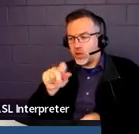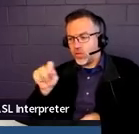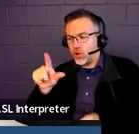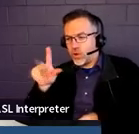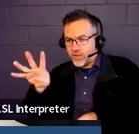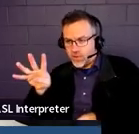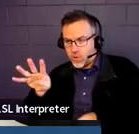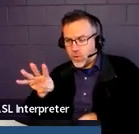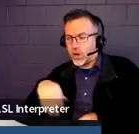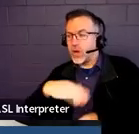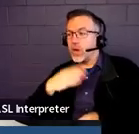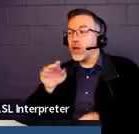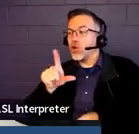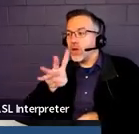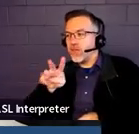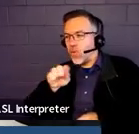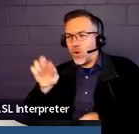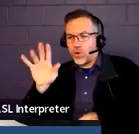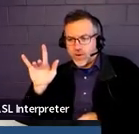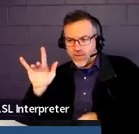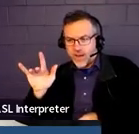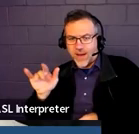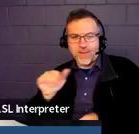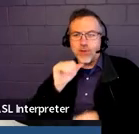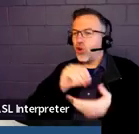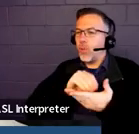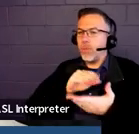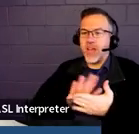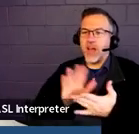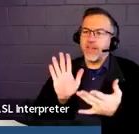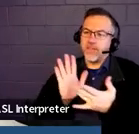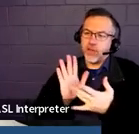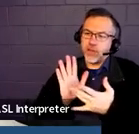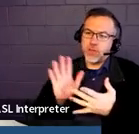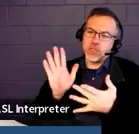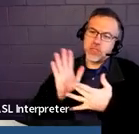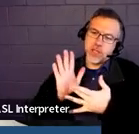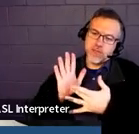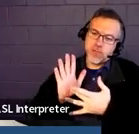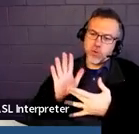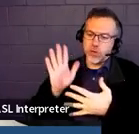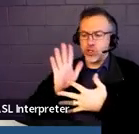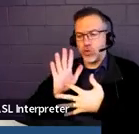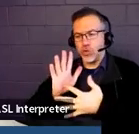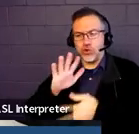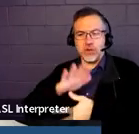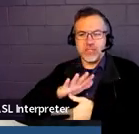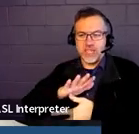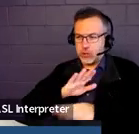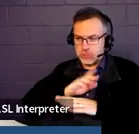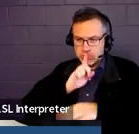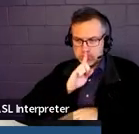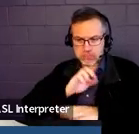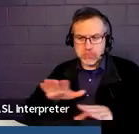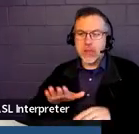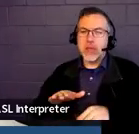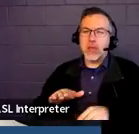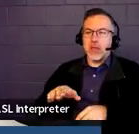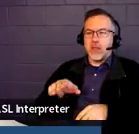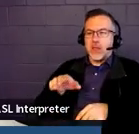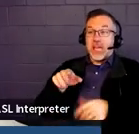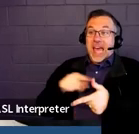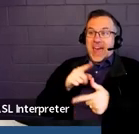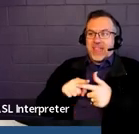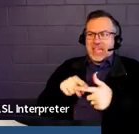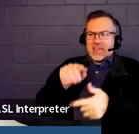being, labeled with freshman, sophomore, et cetera, that you have to kind of come up with something for that fifth or